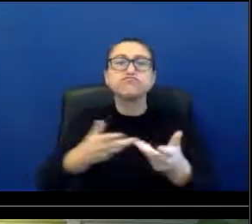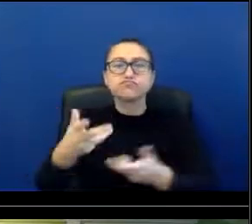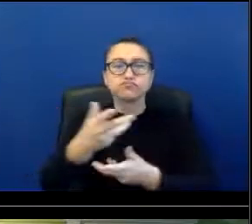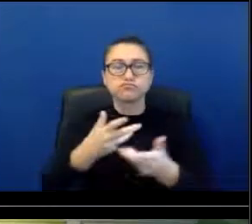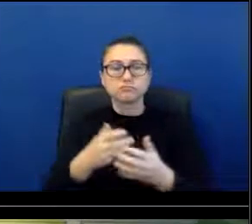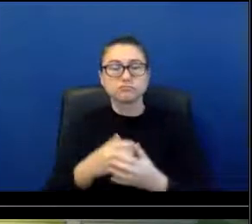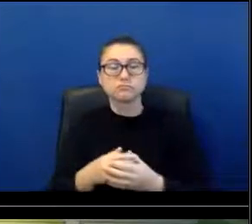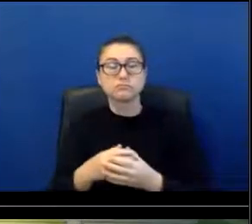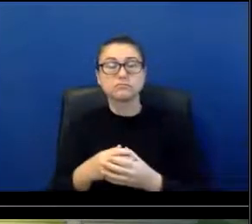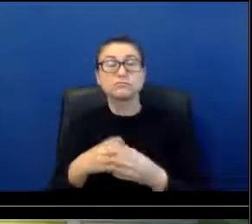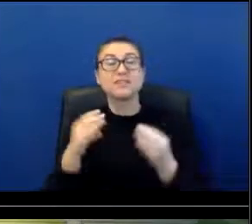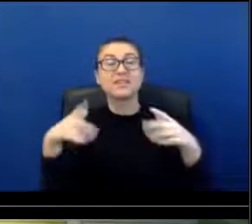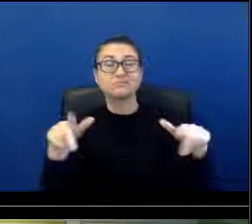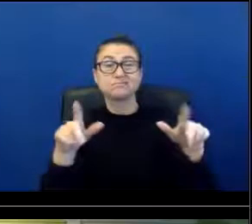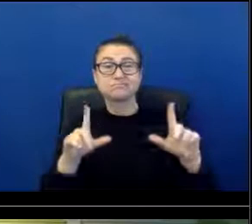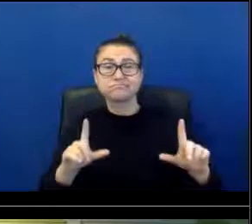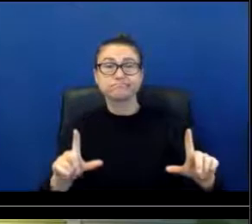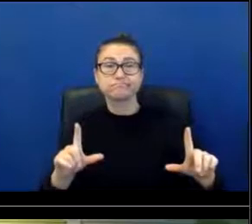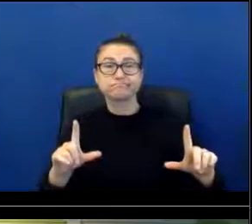this little